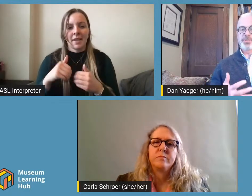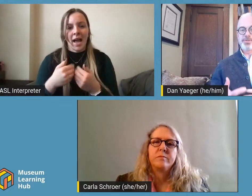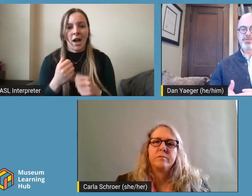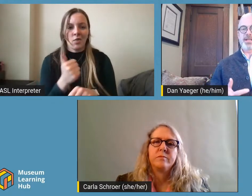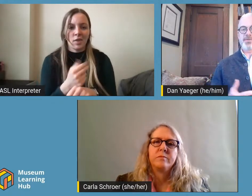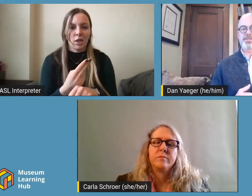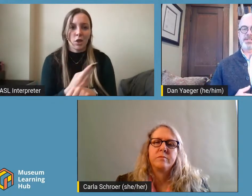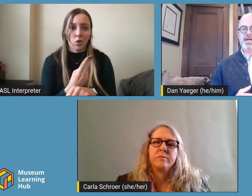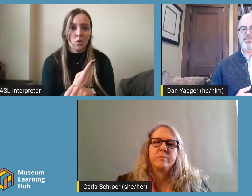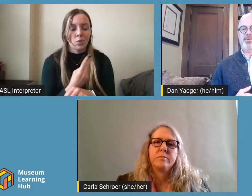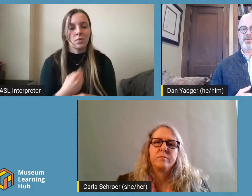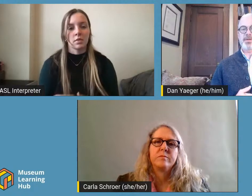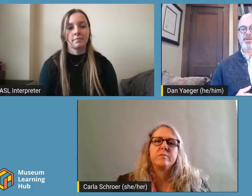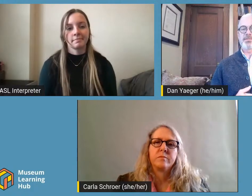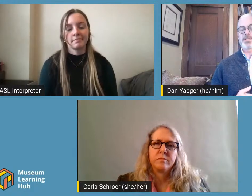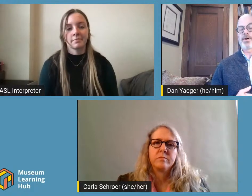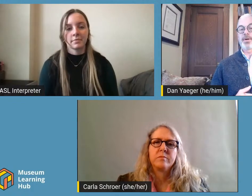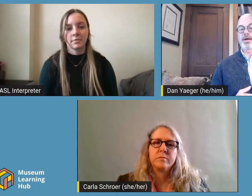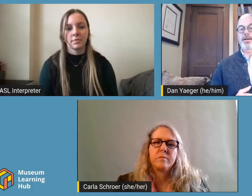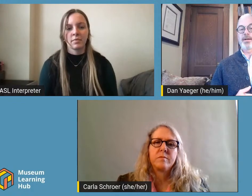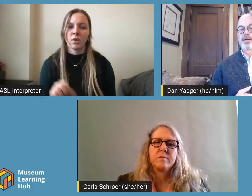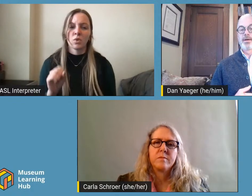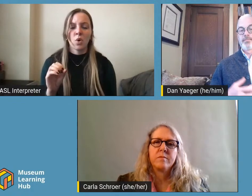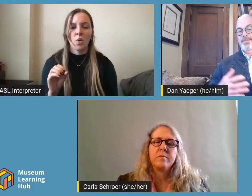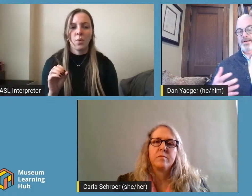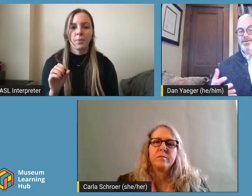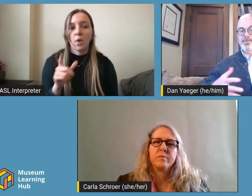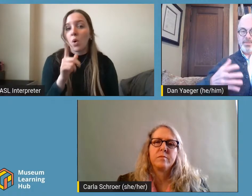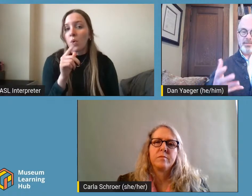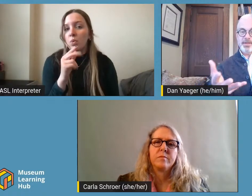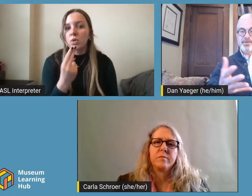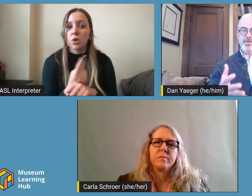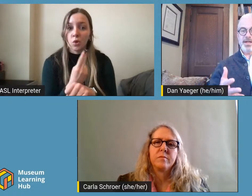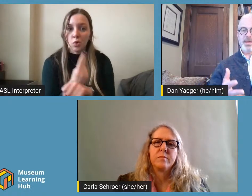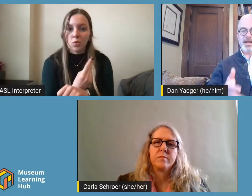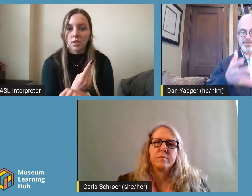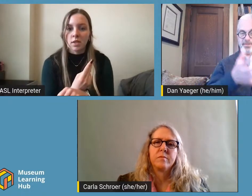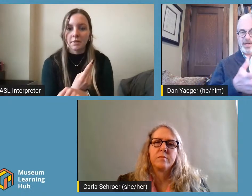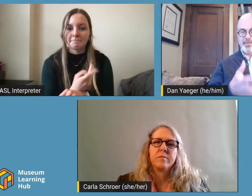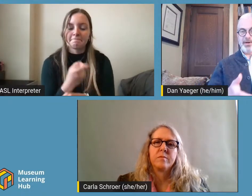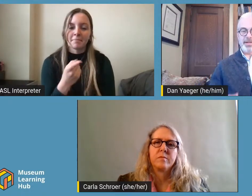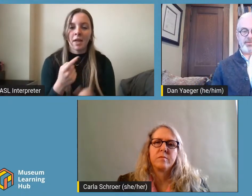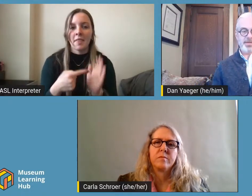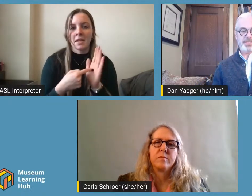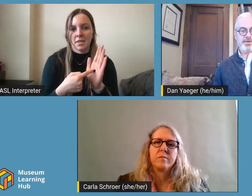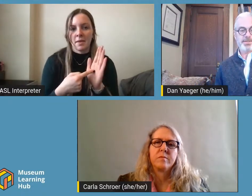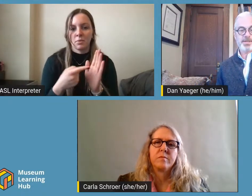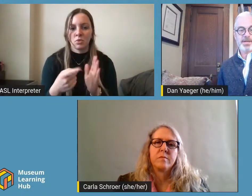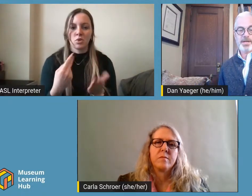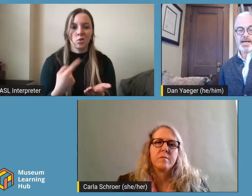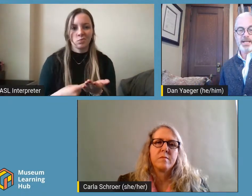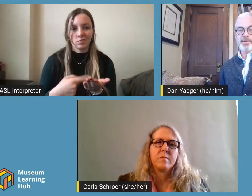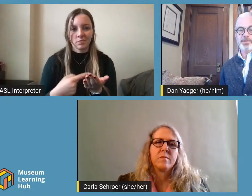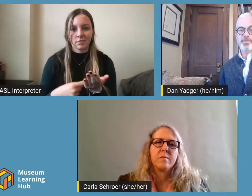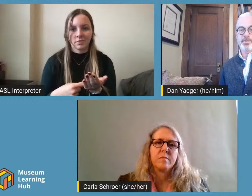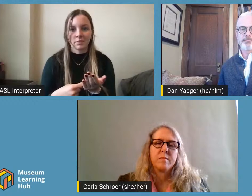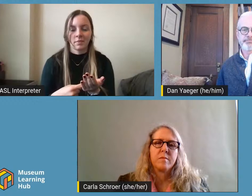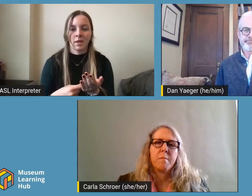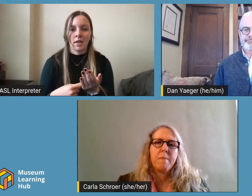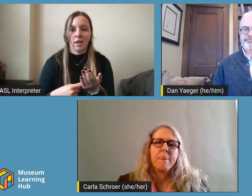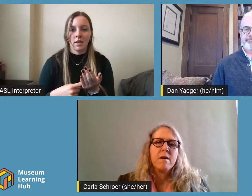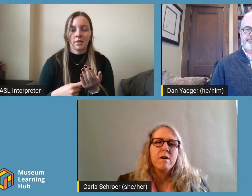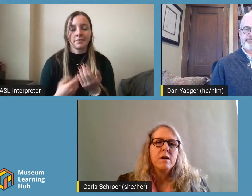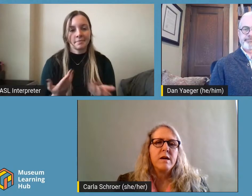who's using those examples that you've shown, and does the public tune into that, or is it primarily a research academic